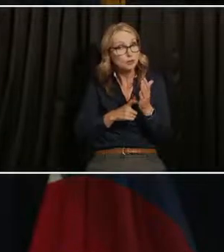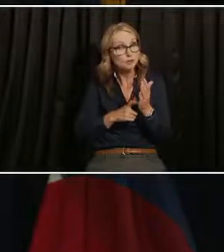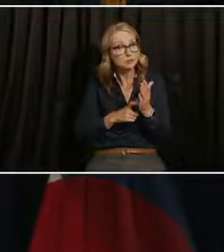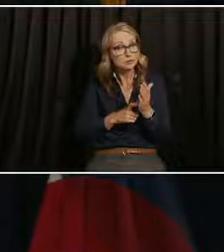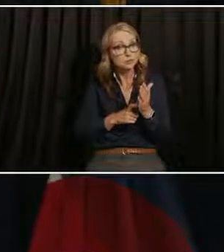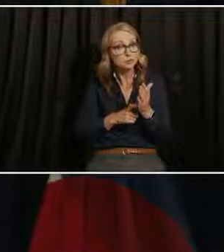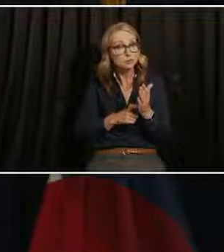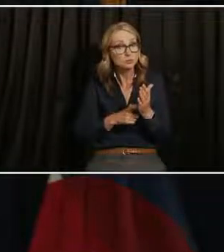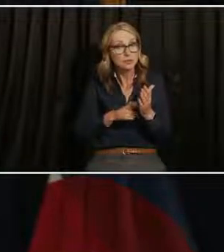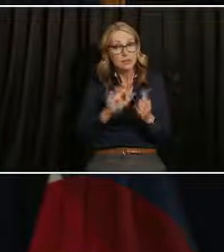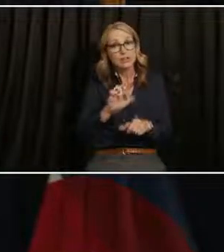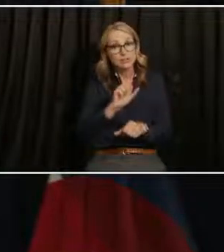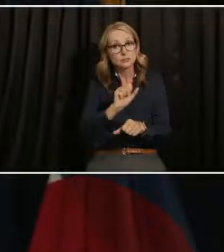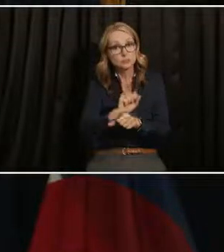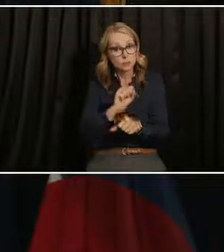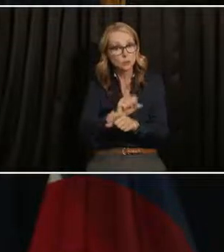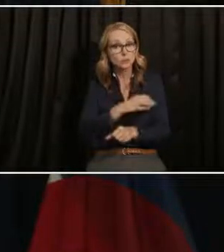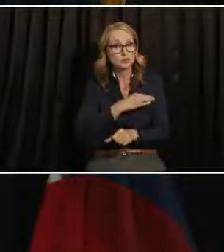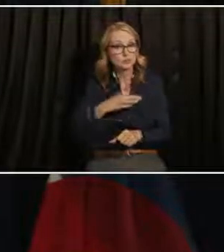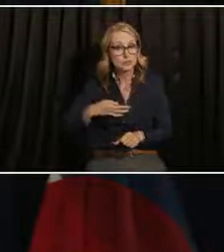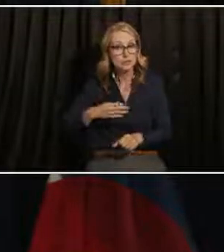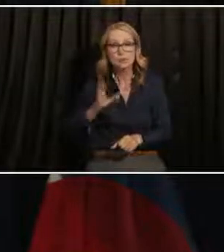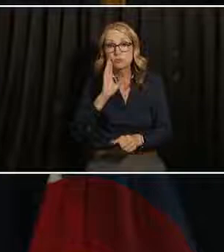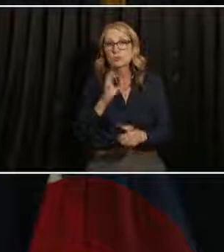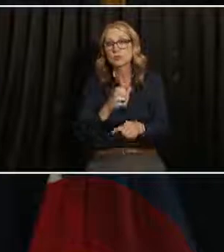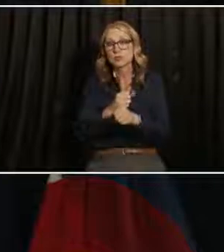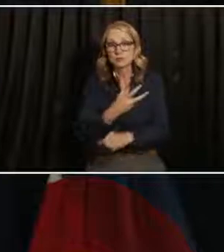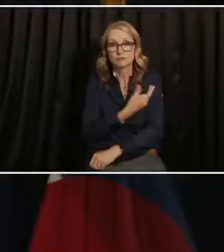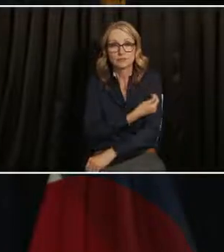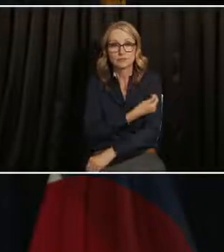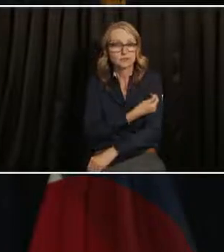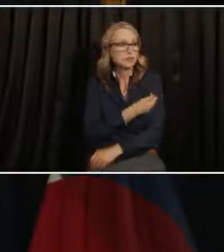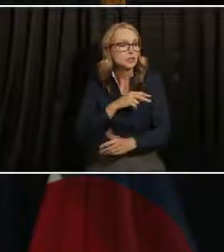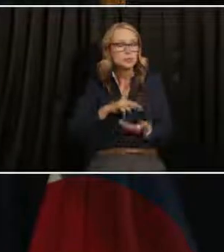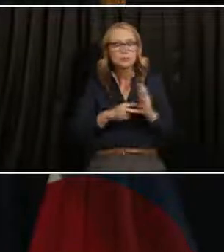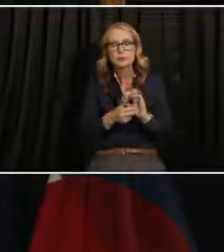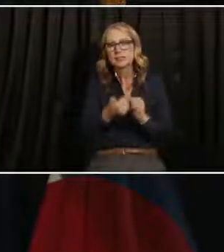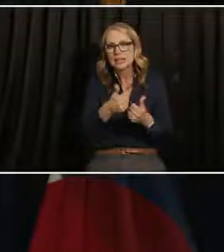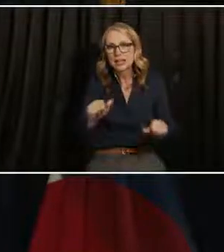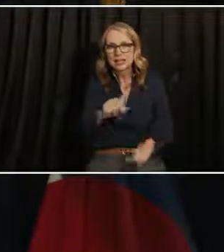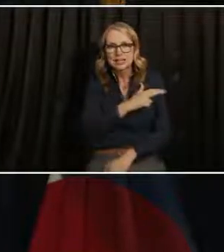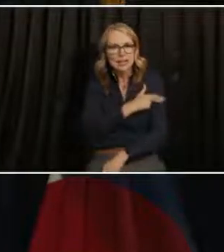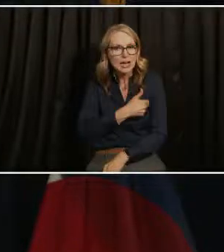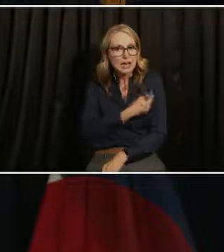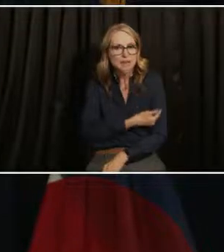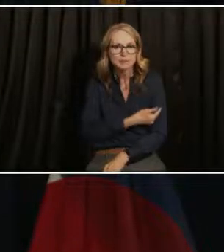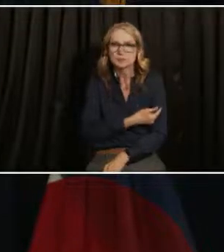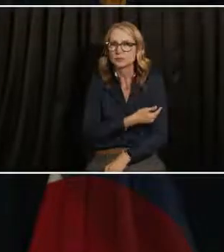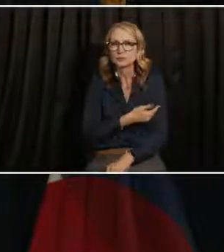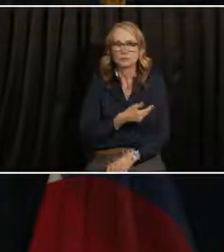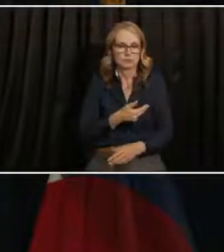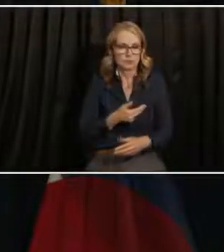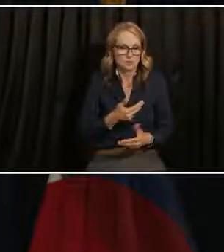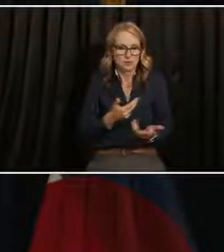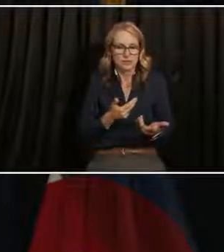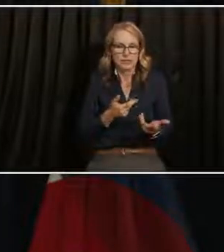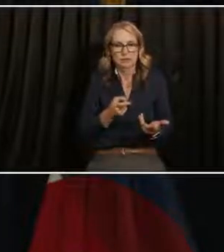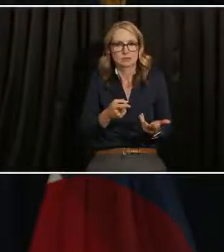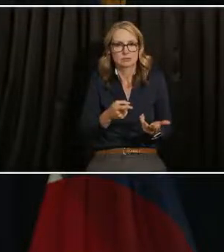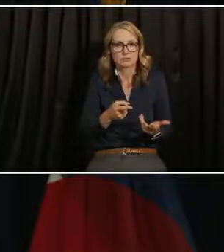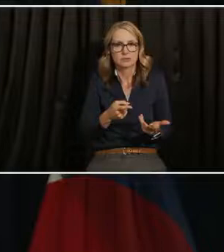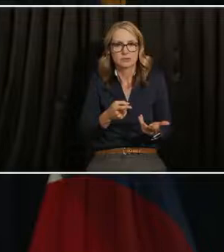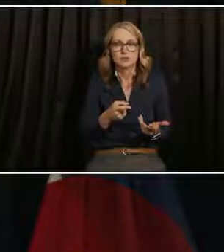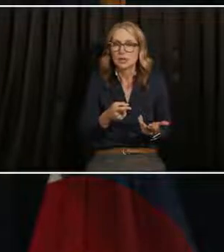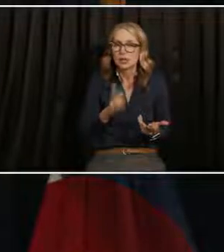So any hospital that is not implementing that or has workers that are not protecting themselves is at risk of losing some of their funding